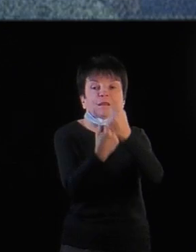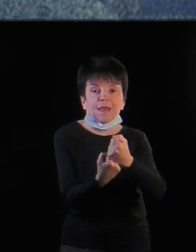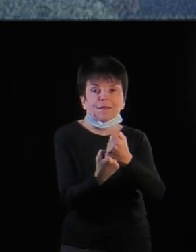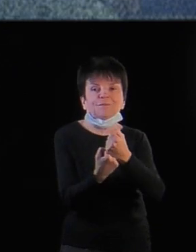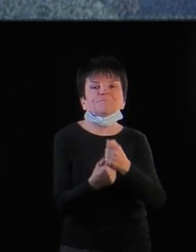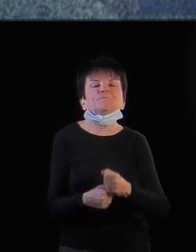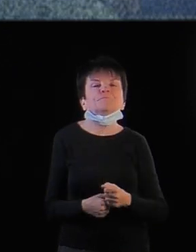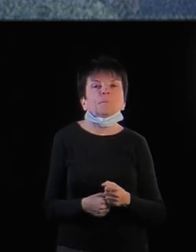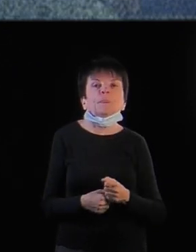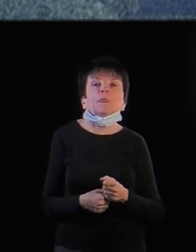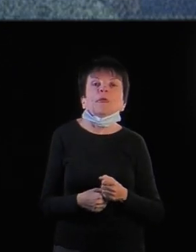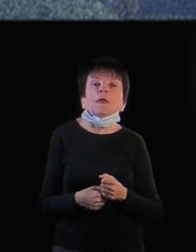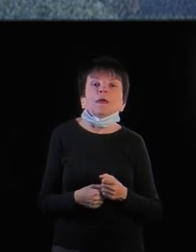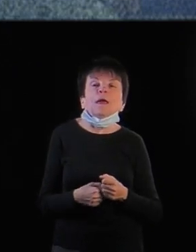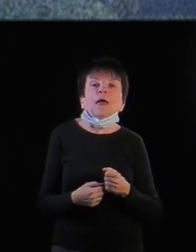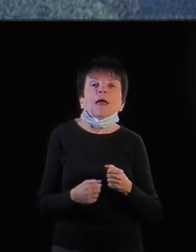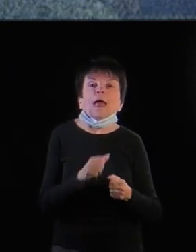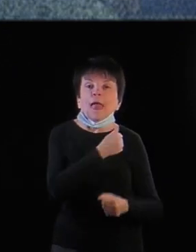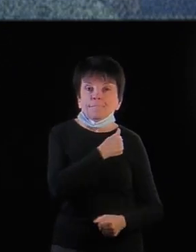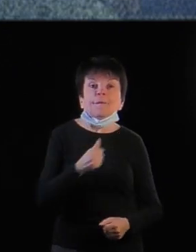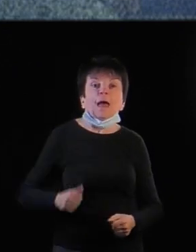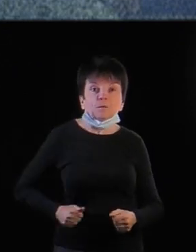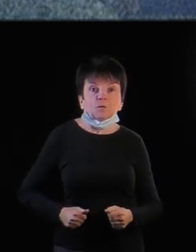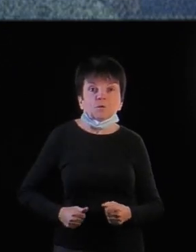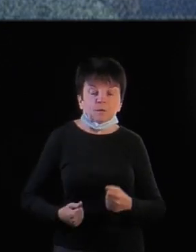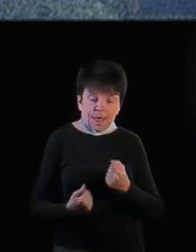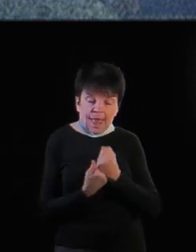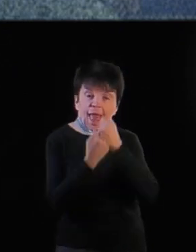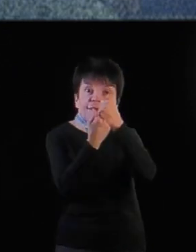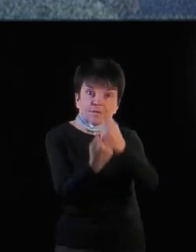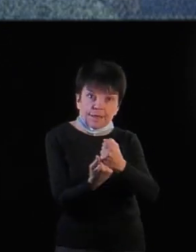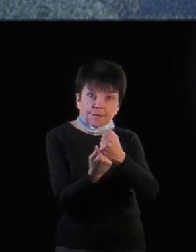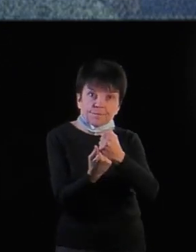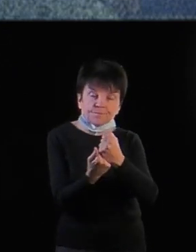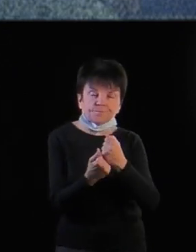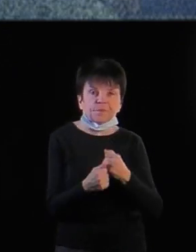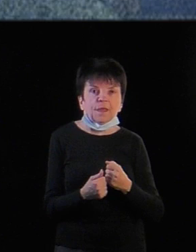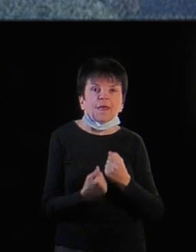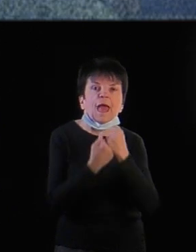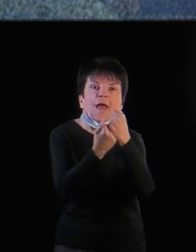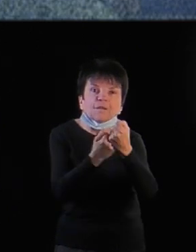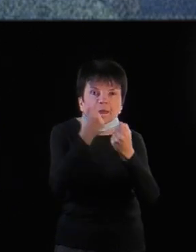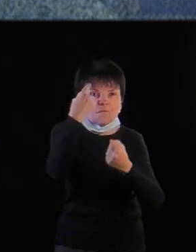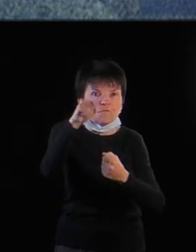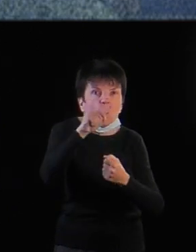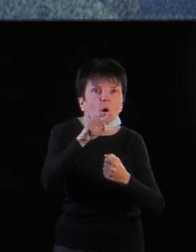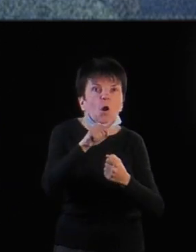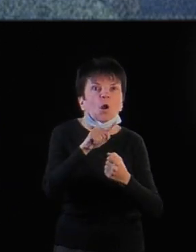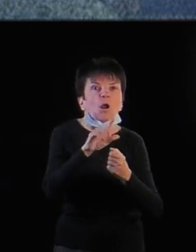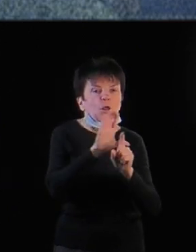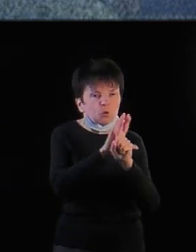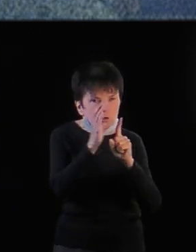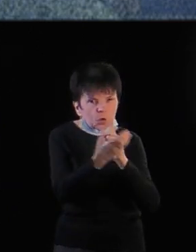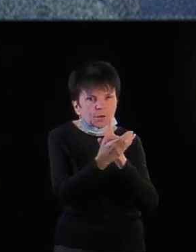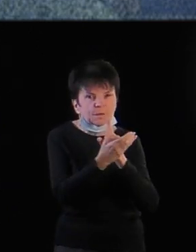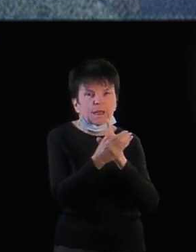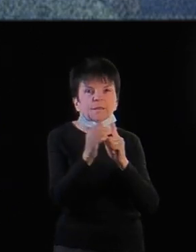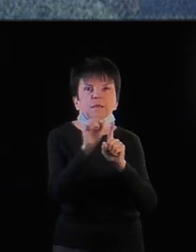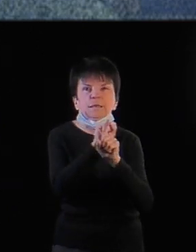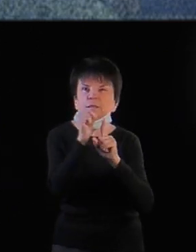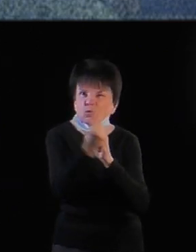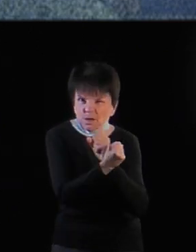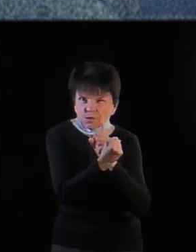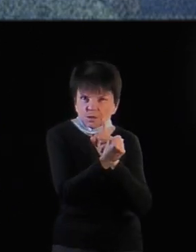of. That ambassadors are advocates. They advocate for the circumstance, the